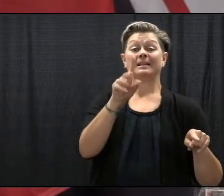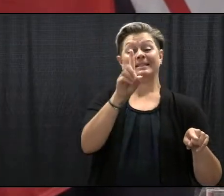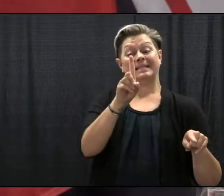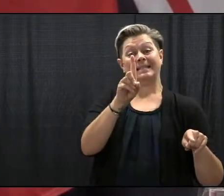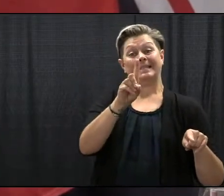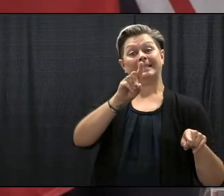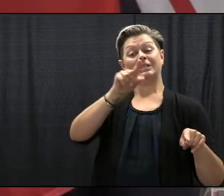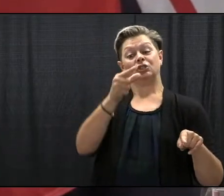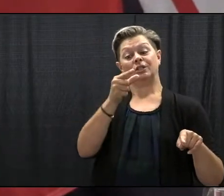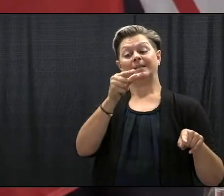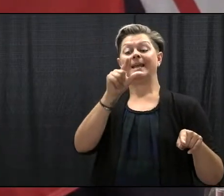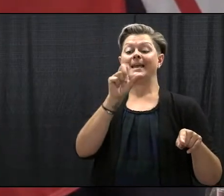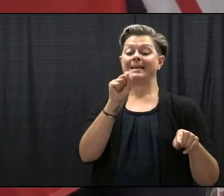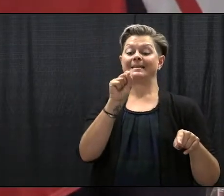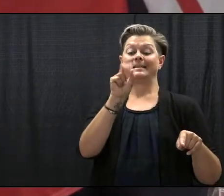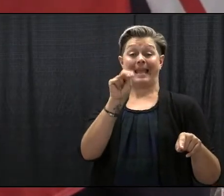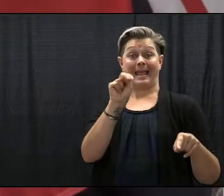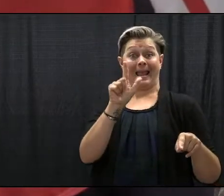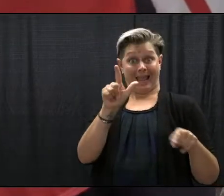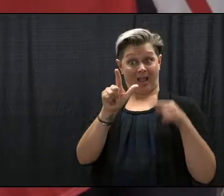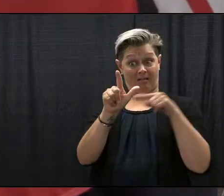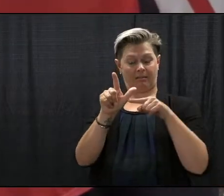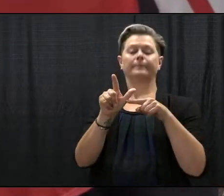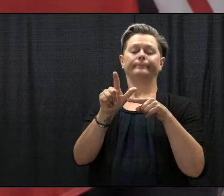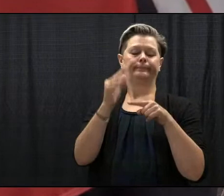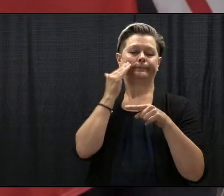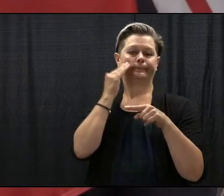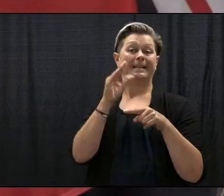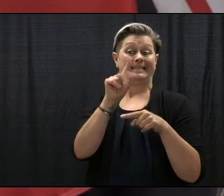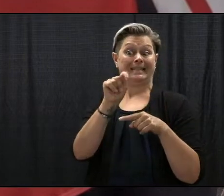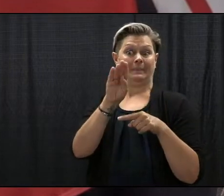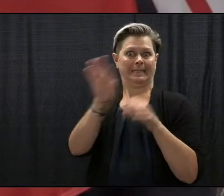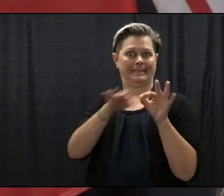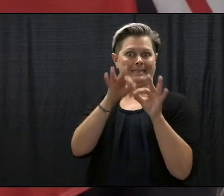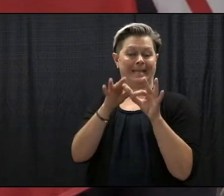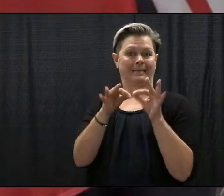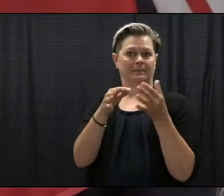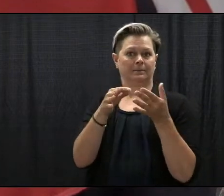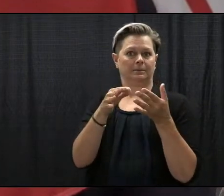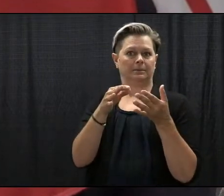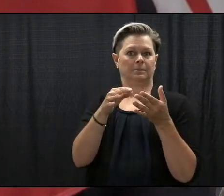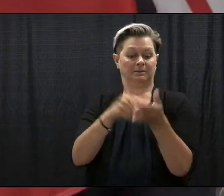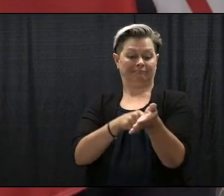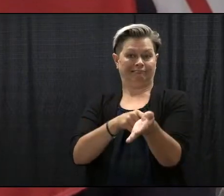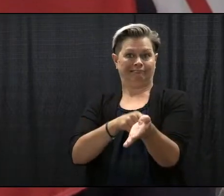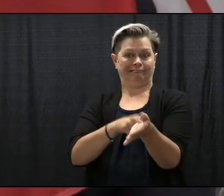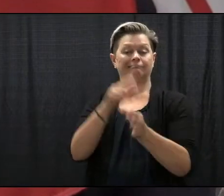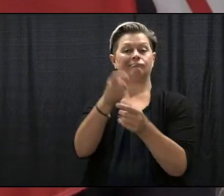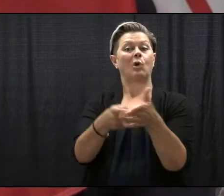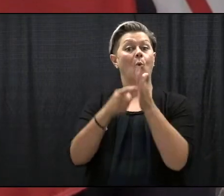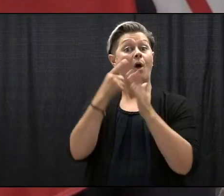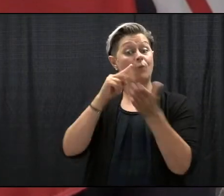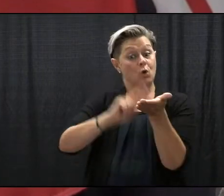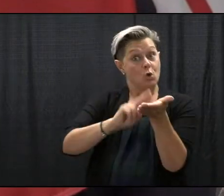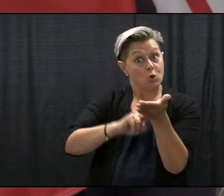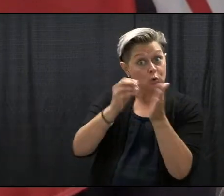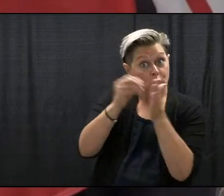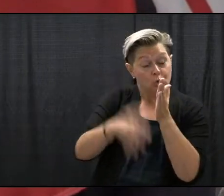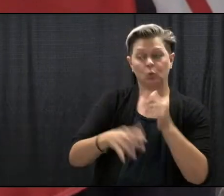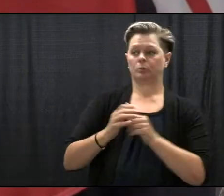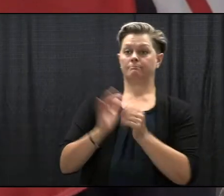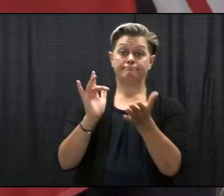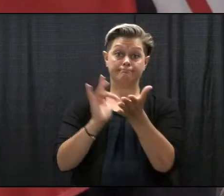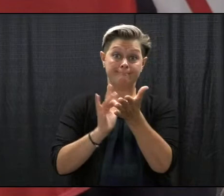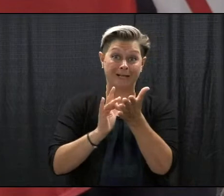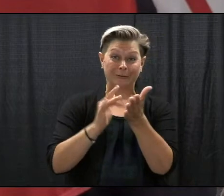DGSNL. I do know that TB tests are required for nursing and medical students. I couldn't speak